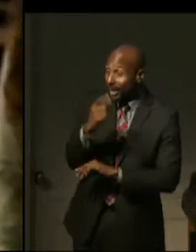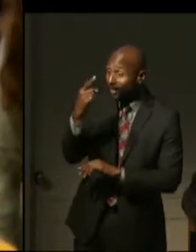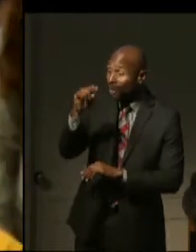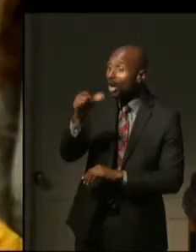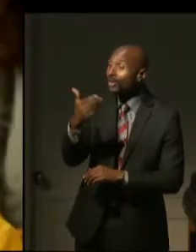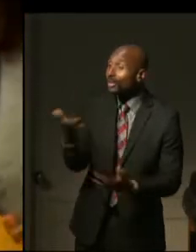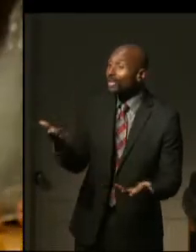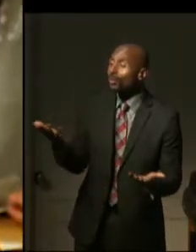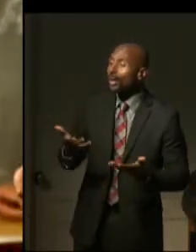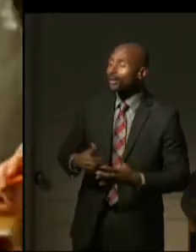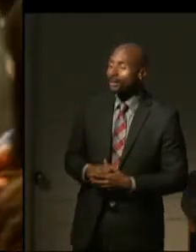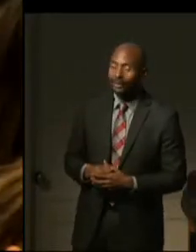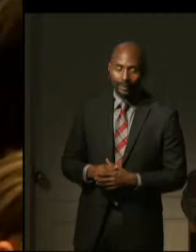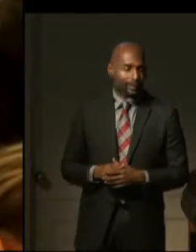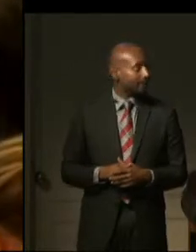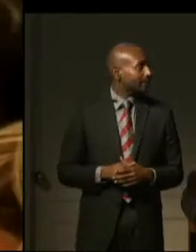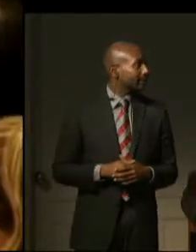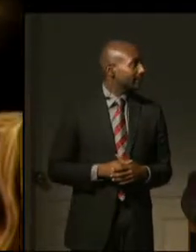Yeah.